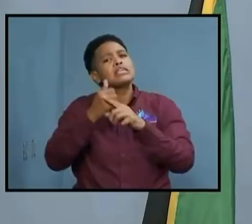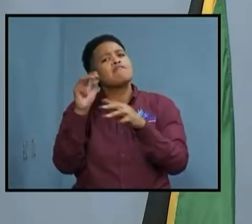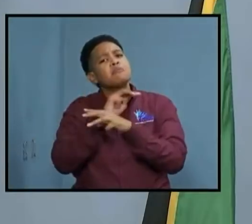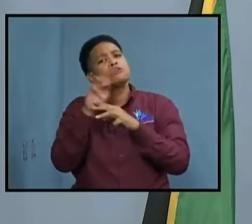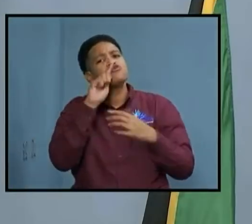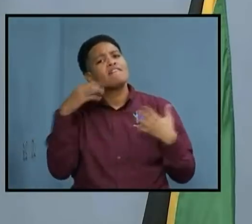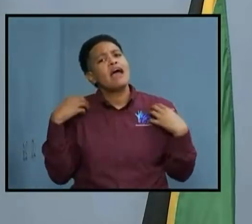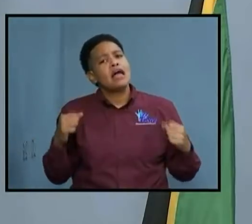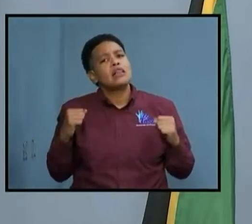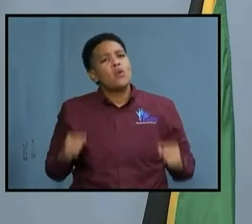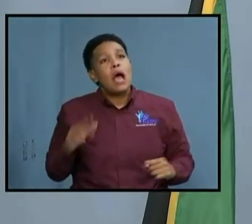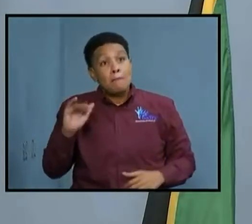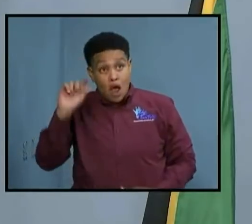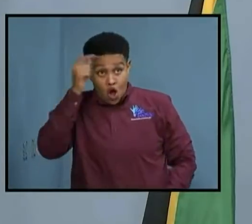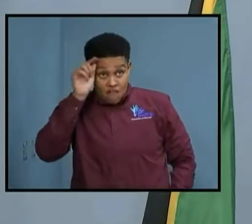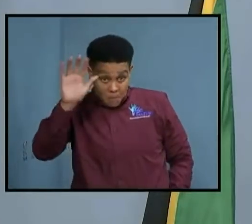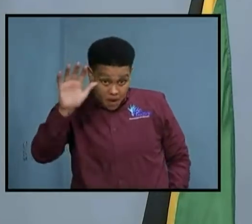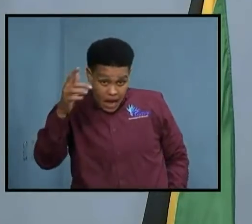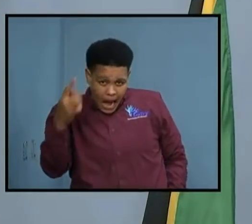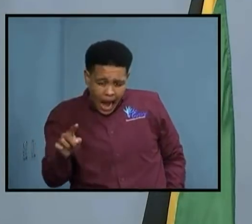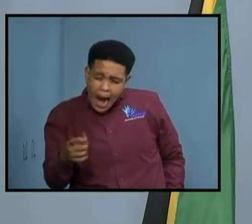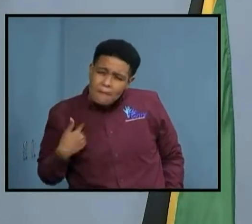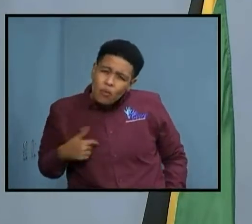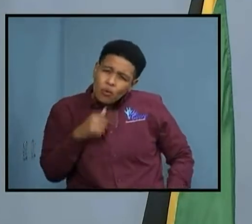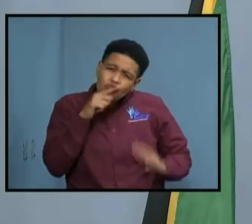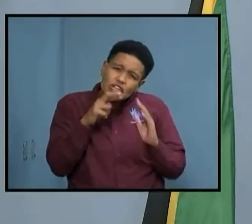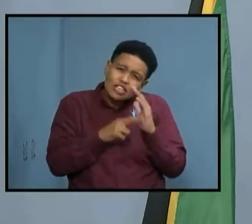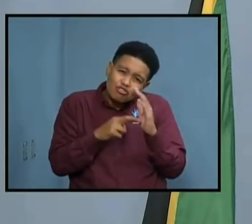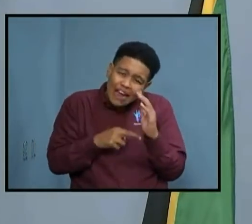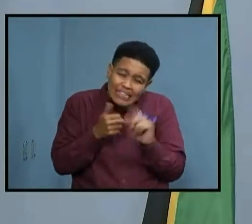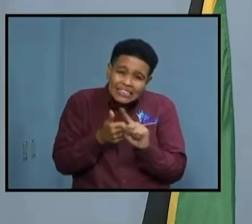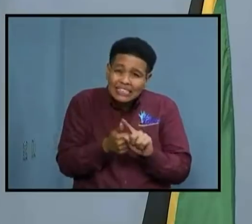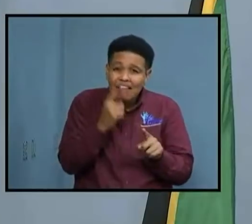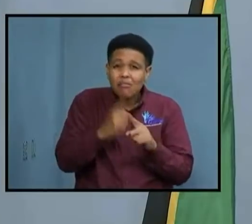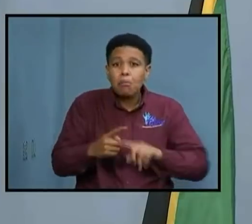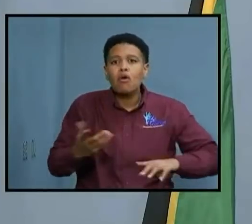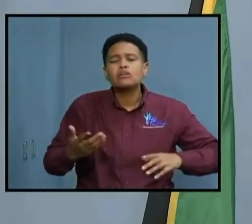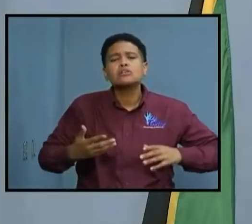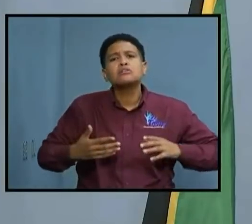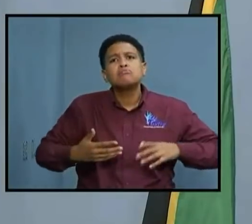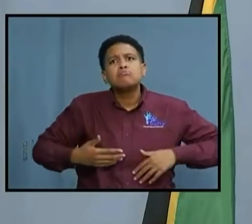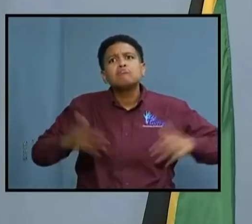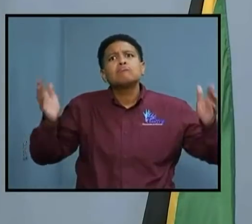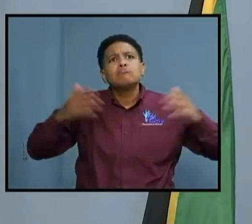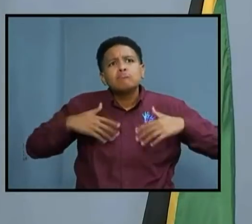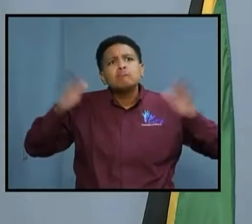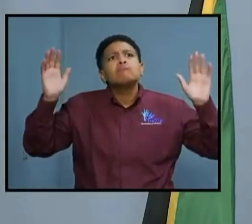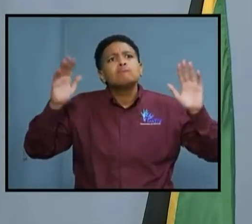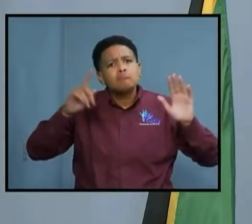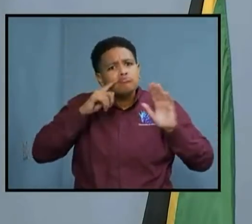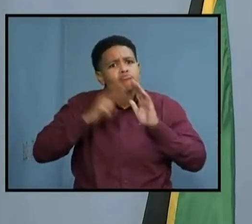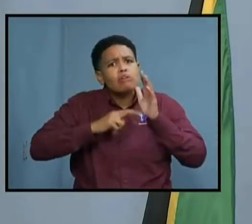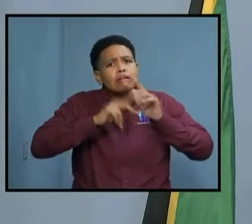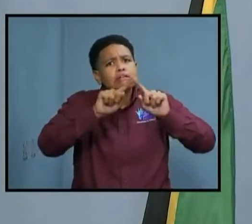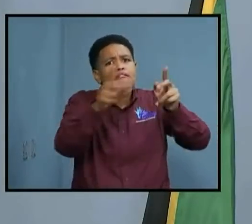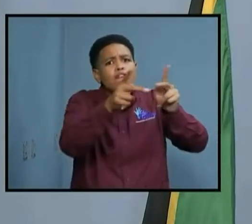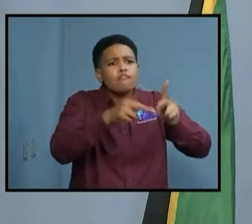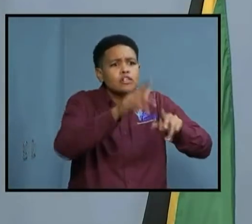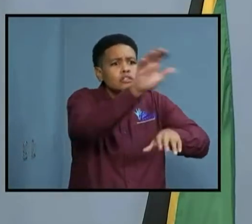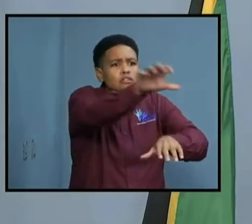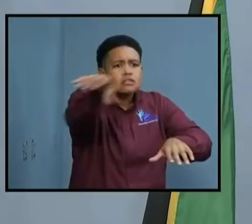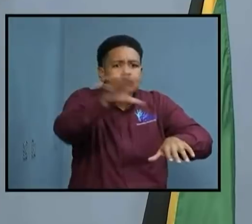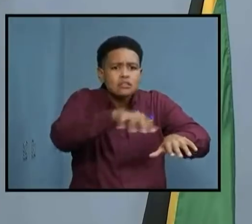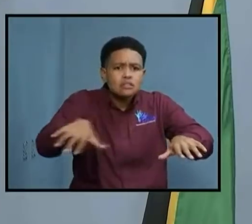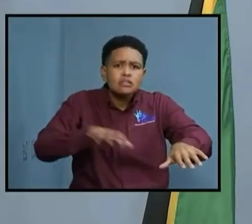Health and Wellness, by the government. And we have rented or leased a number of those facilities across the country. And that